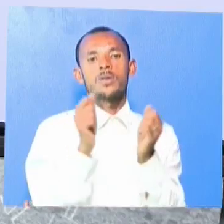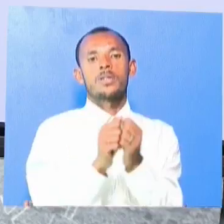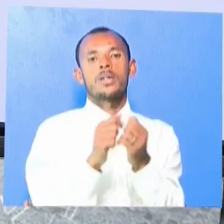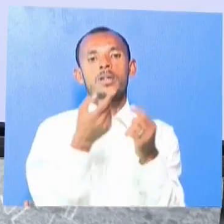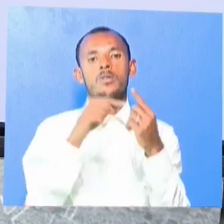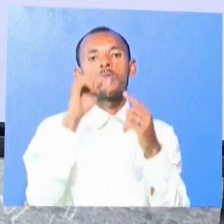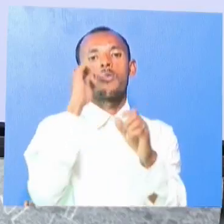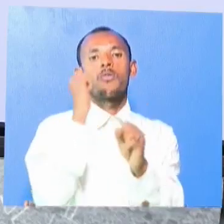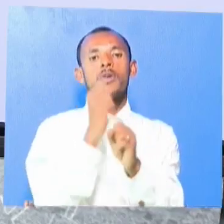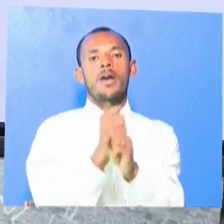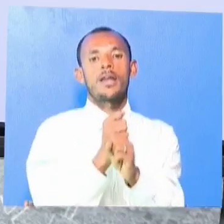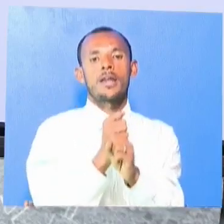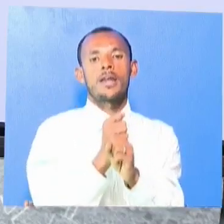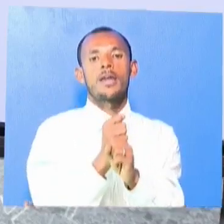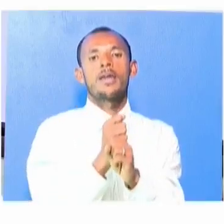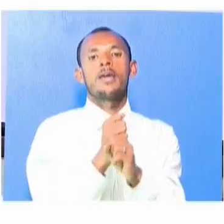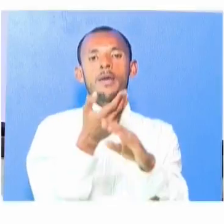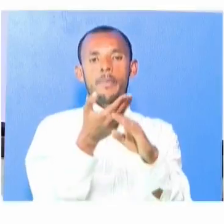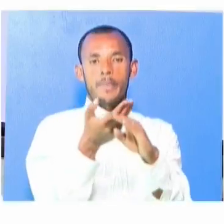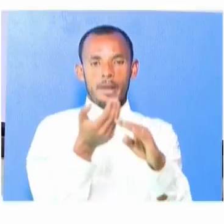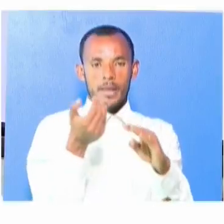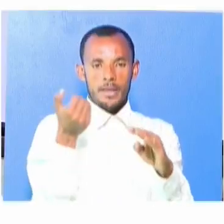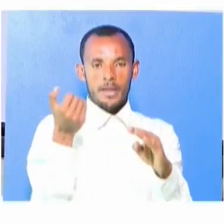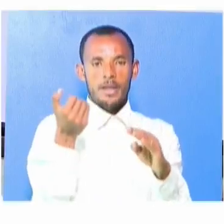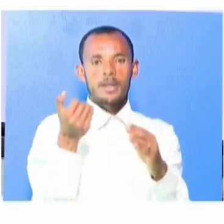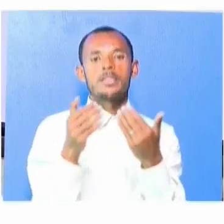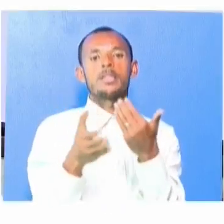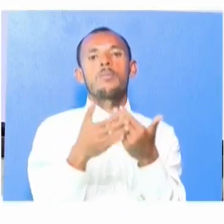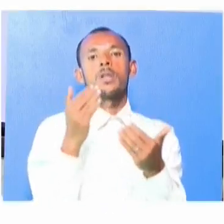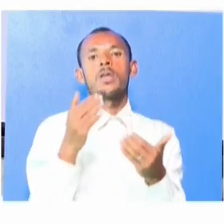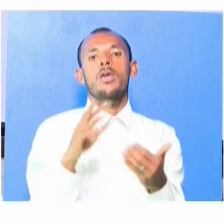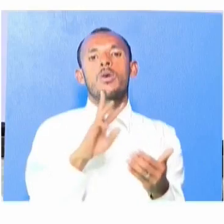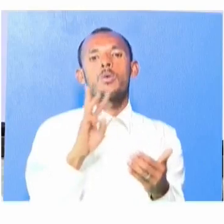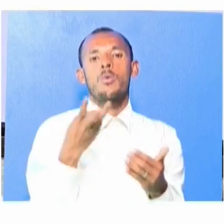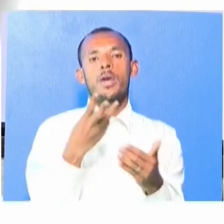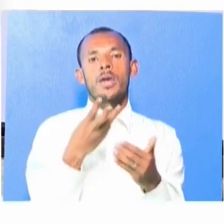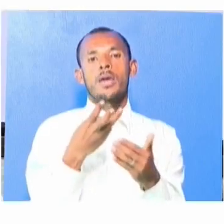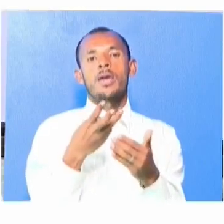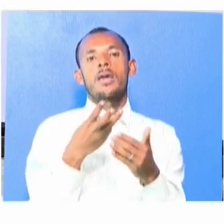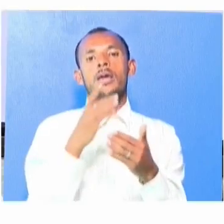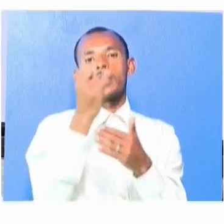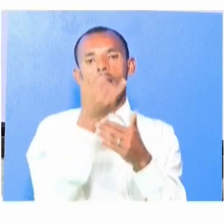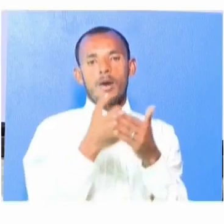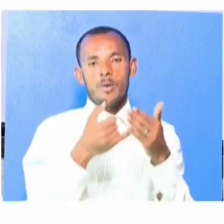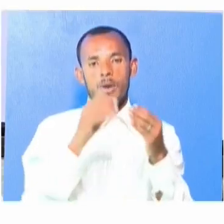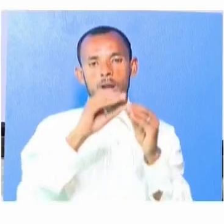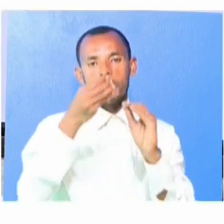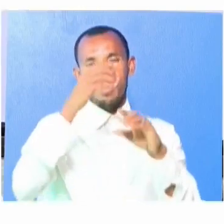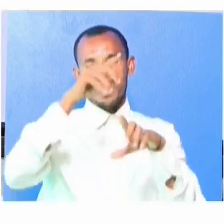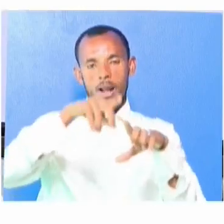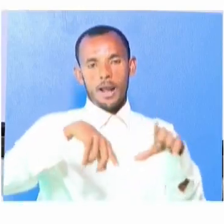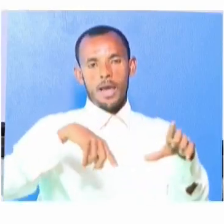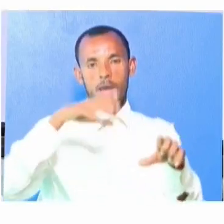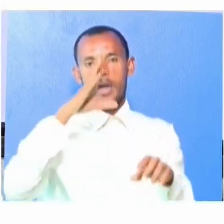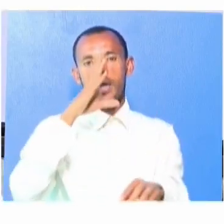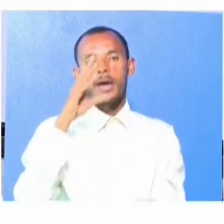find its predecessor, simply just sketch a number line,